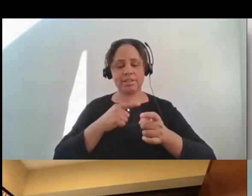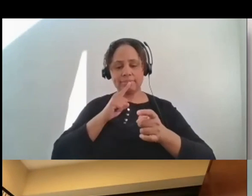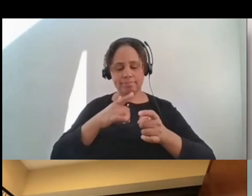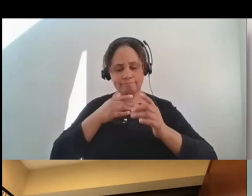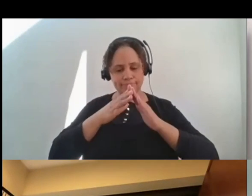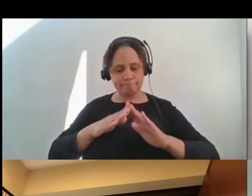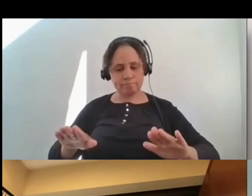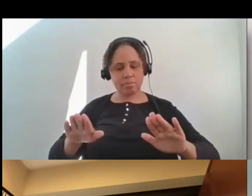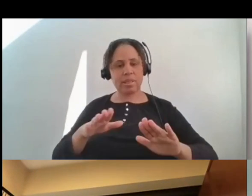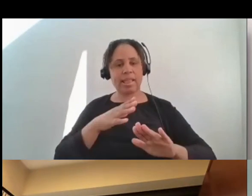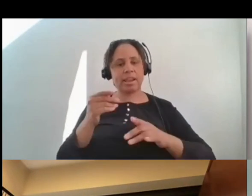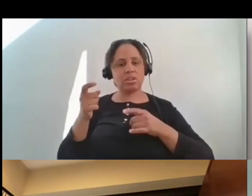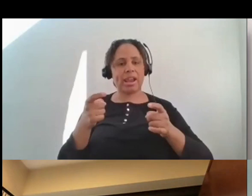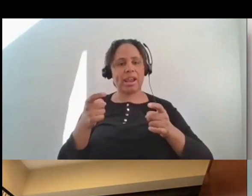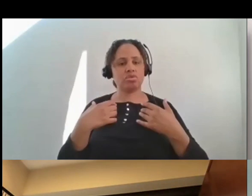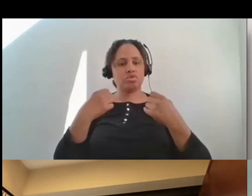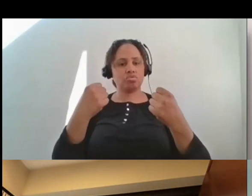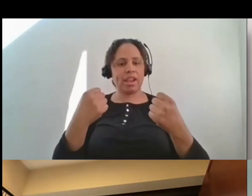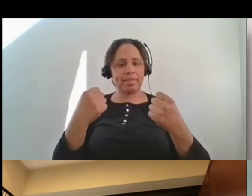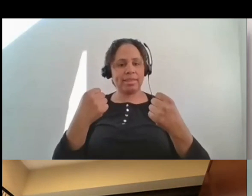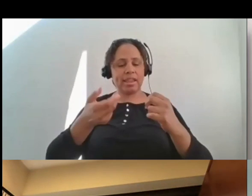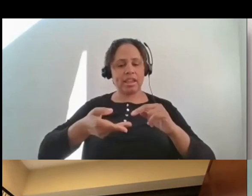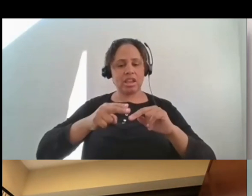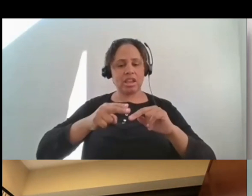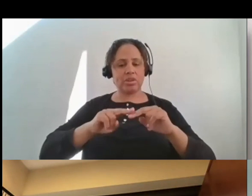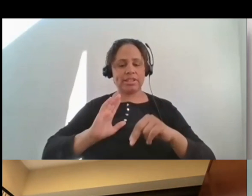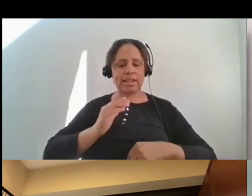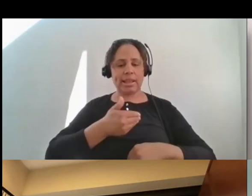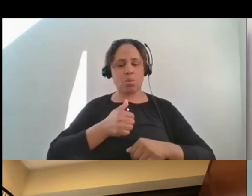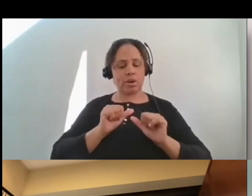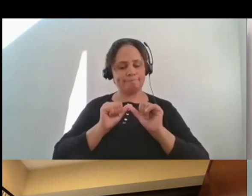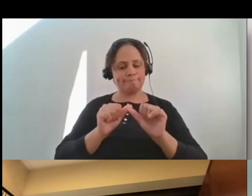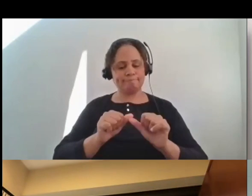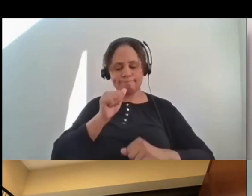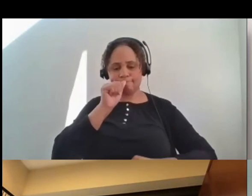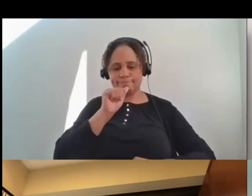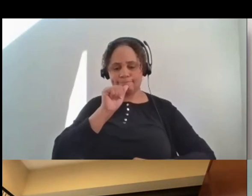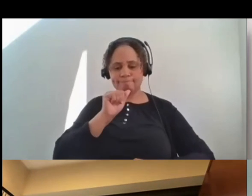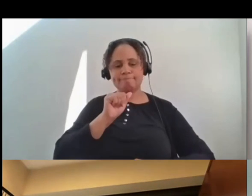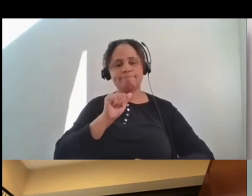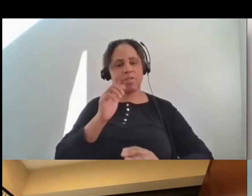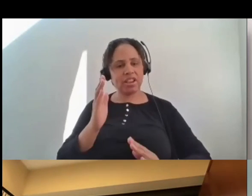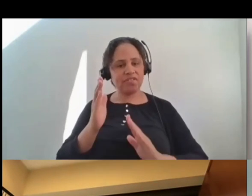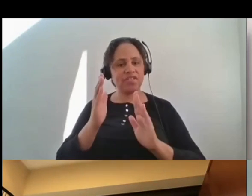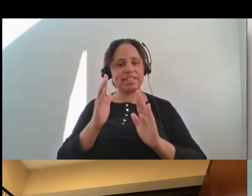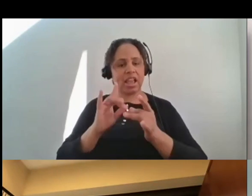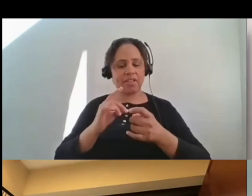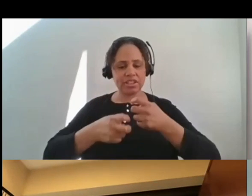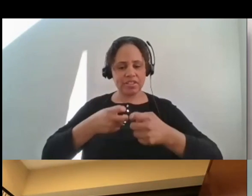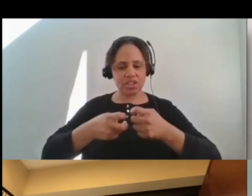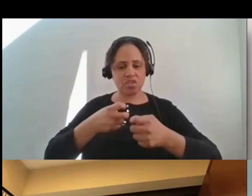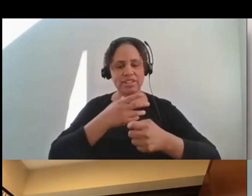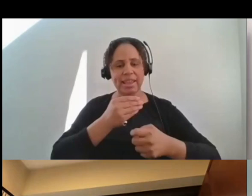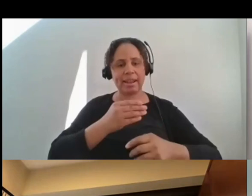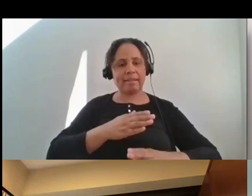strengthen us and increase our perseverance in face of difficulties and obstacles that we